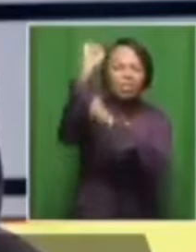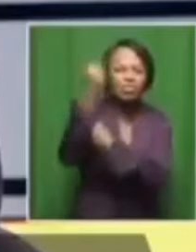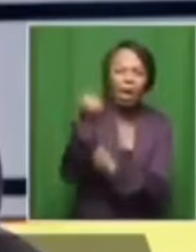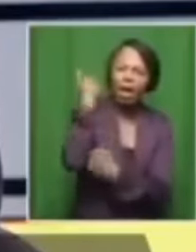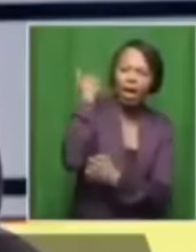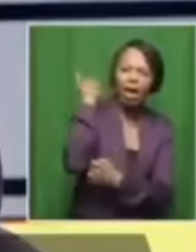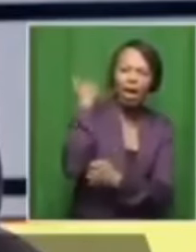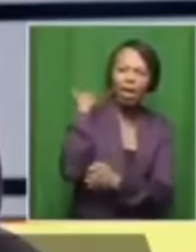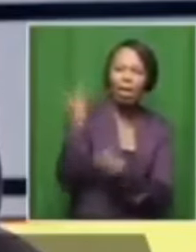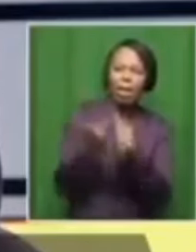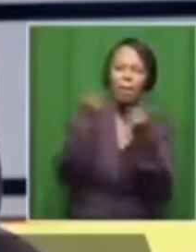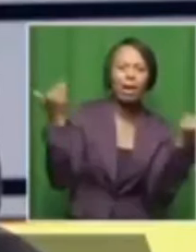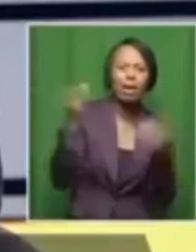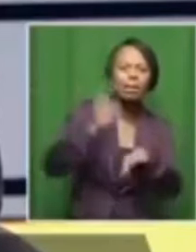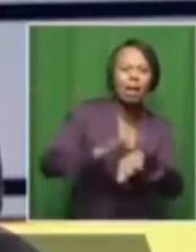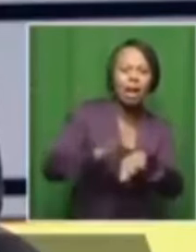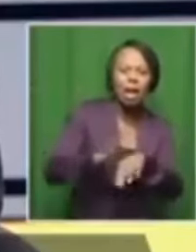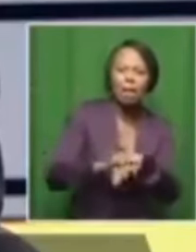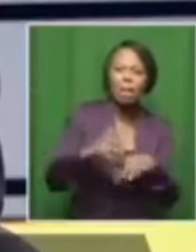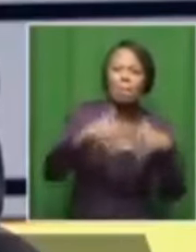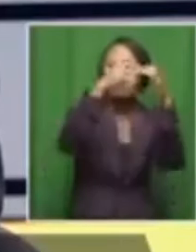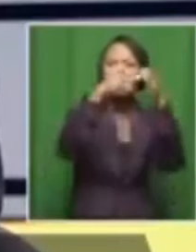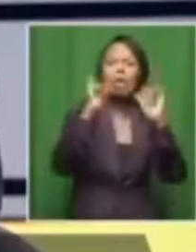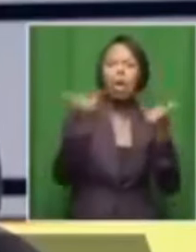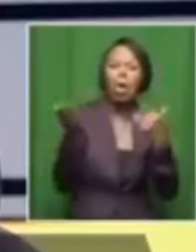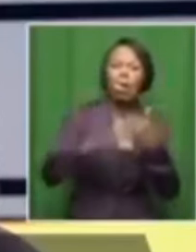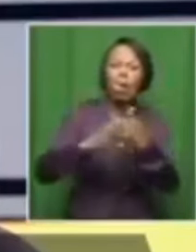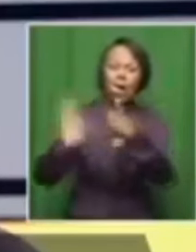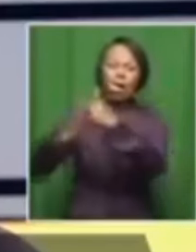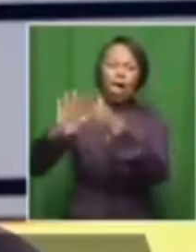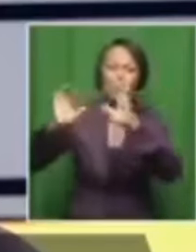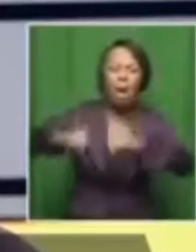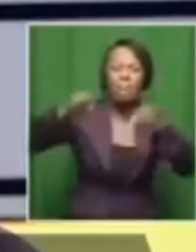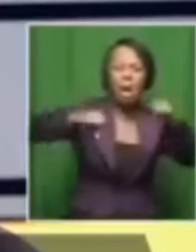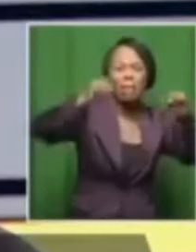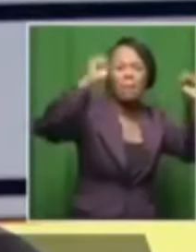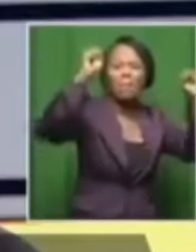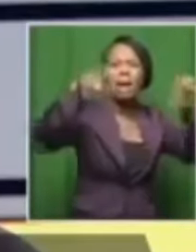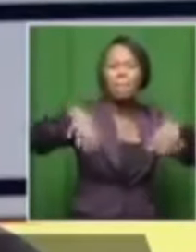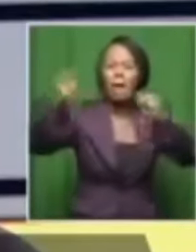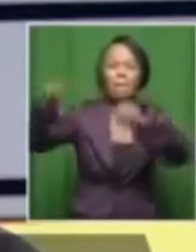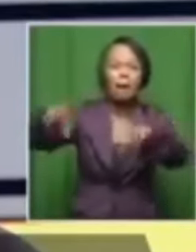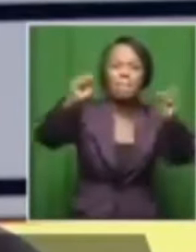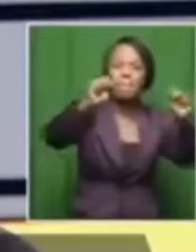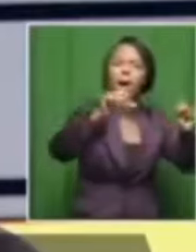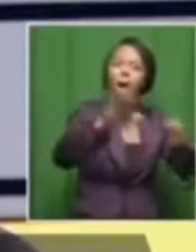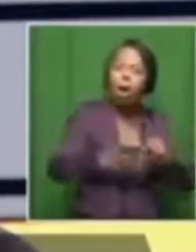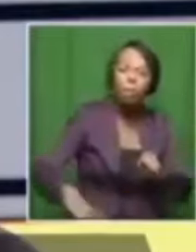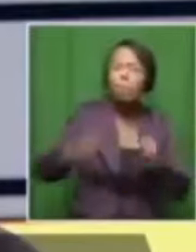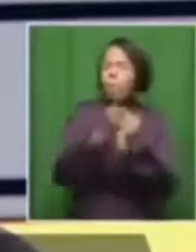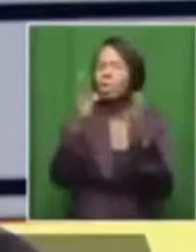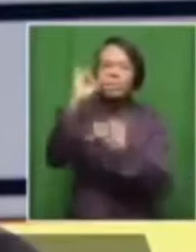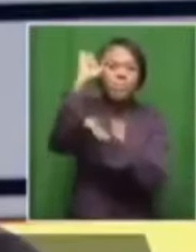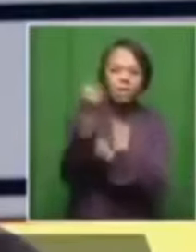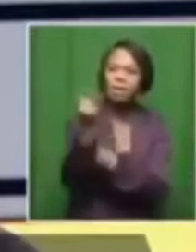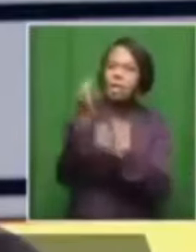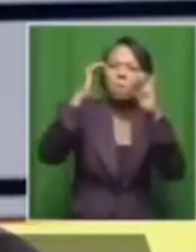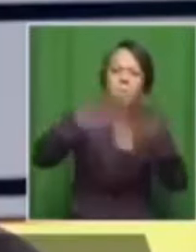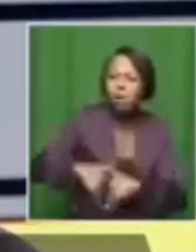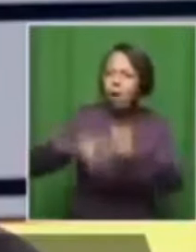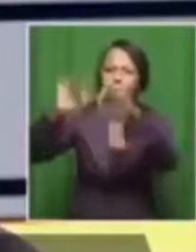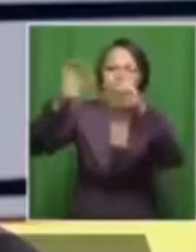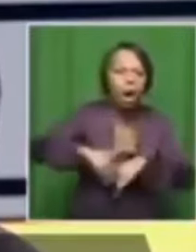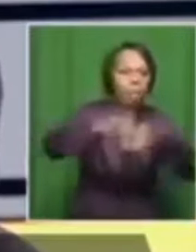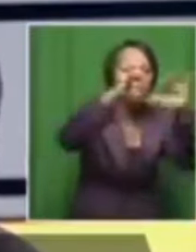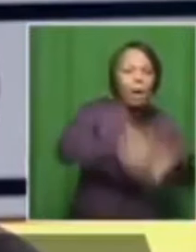by Bantustan governments. In Seshiwu, in everywhere else, there are factories that have collapsed. Why do